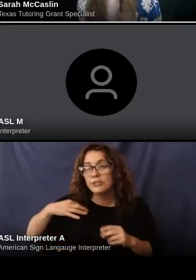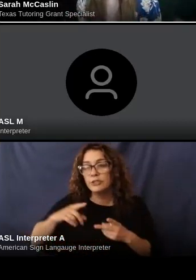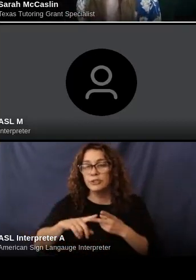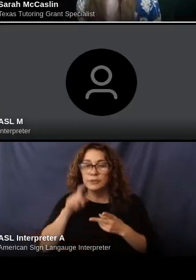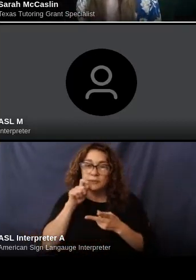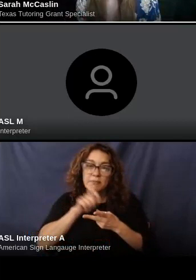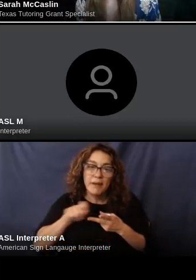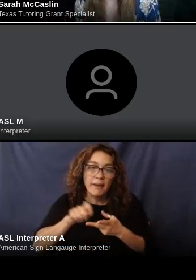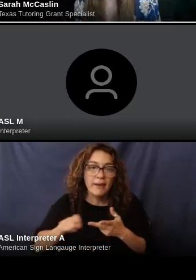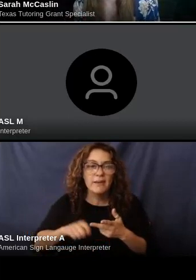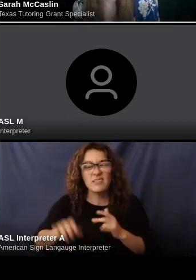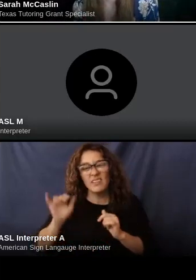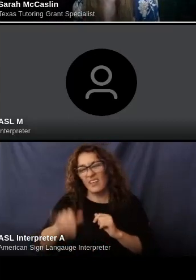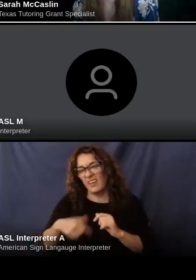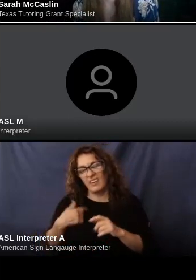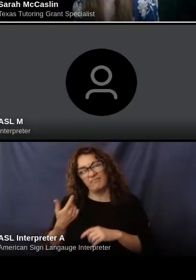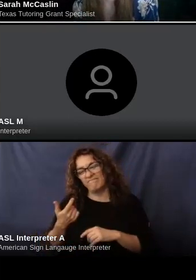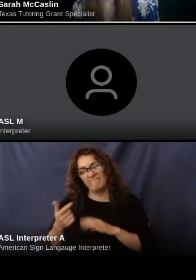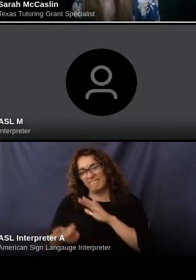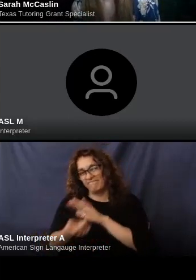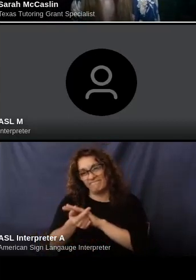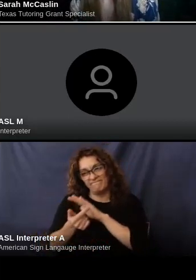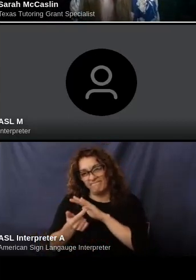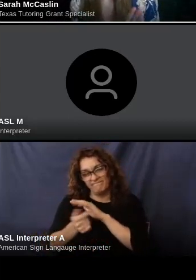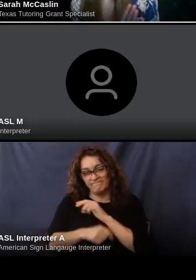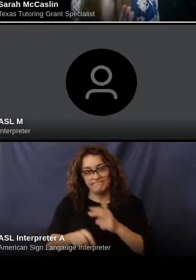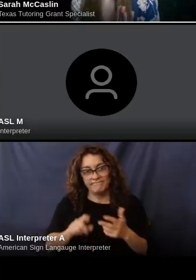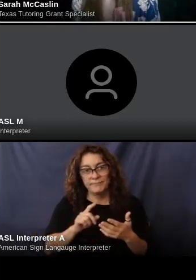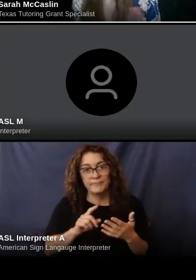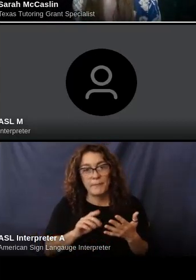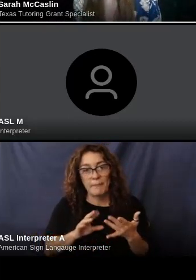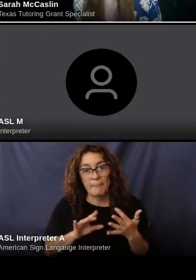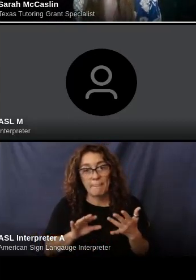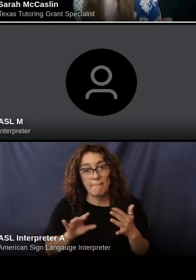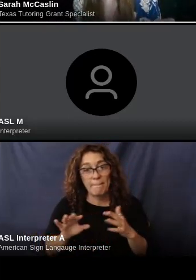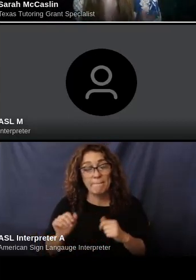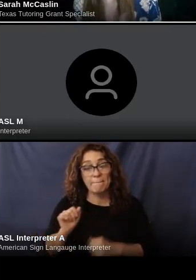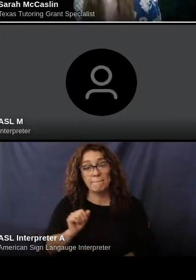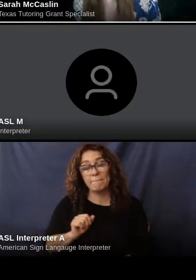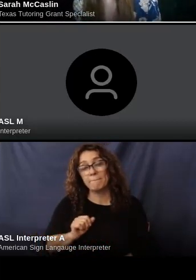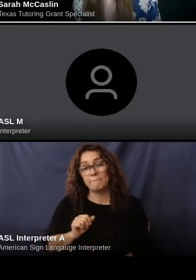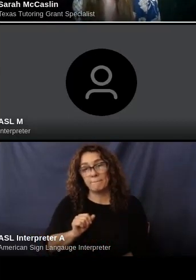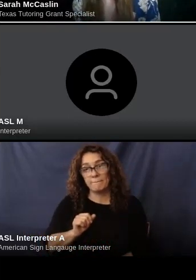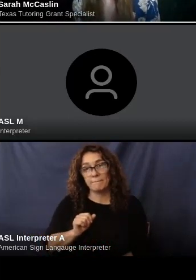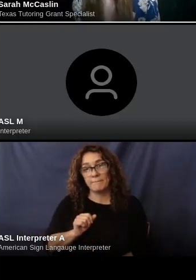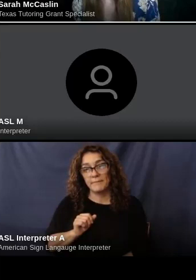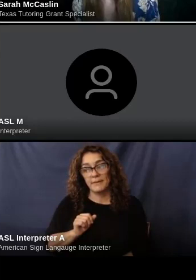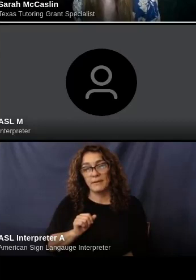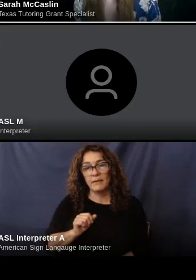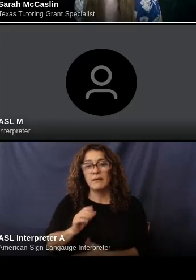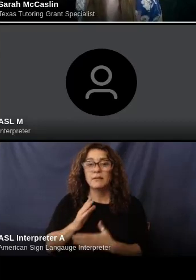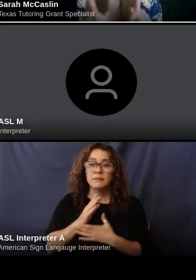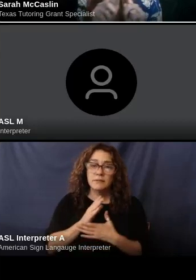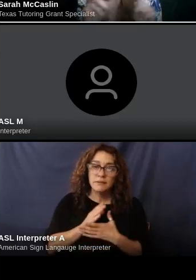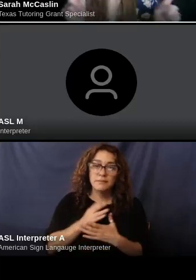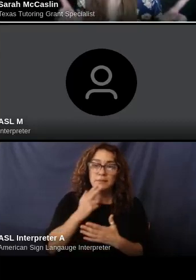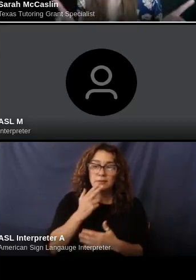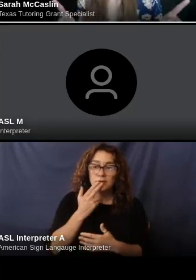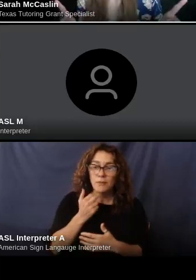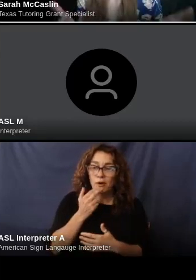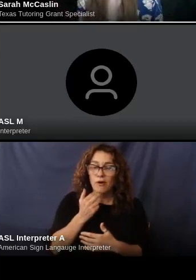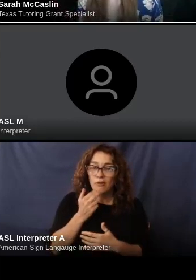or something. That's not something that can be charged to the grant. And then, as I mentioned earlier, smaller incentives like